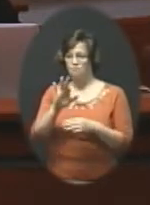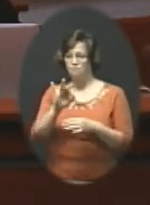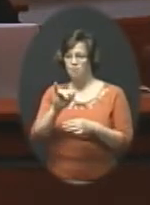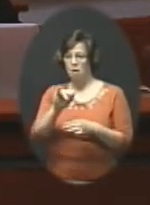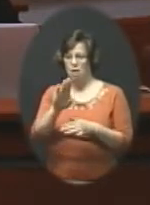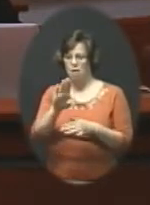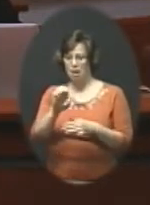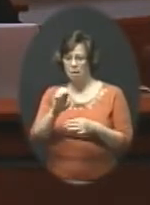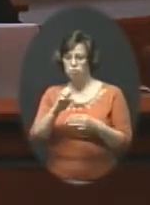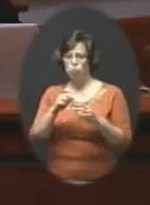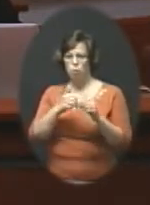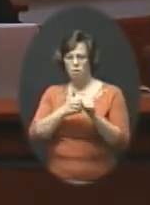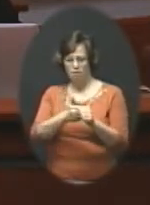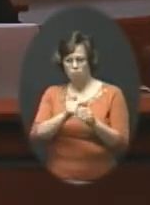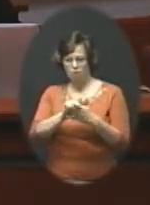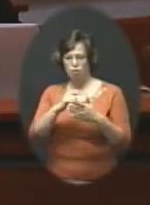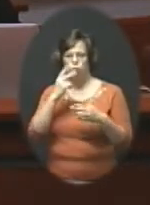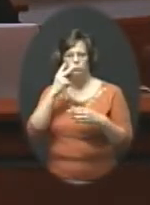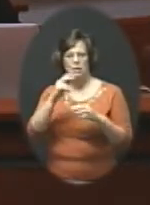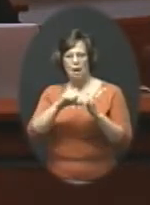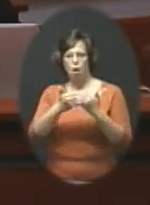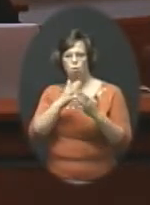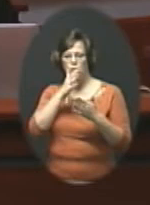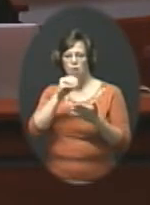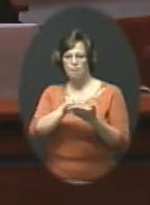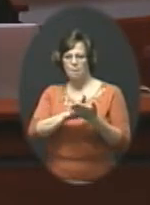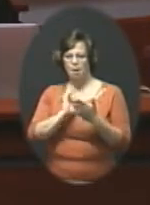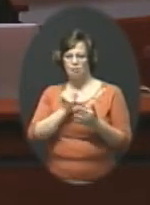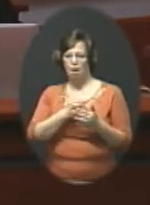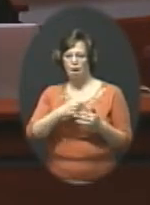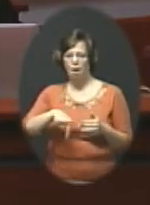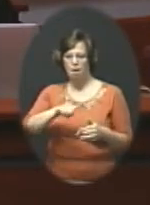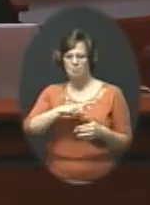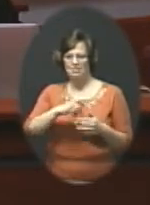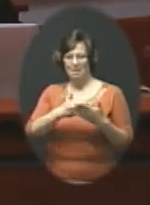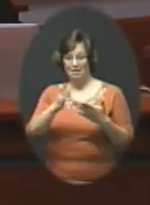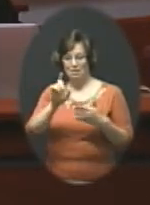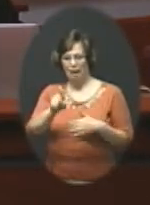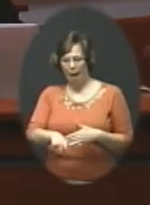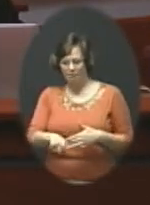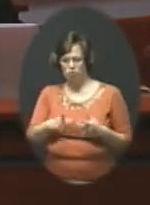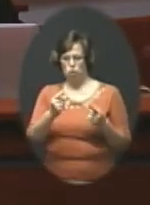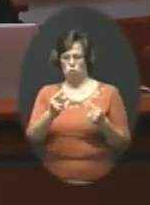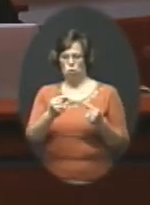we are tracking those to see how it would impact us. The things that they have to do,